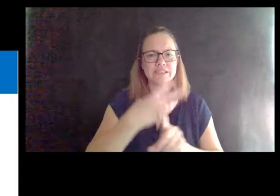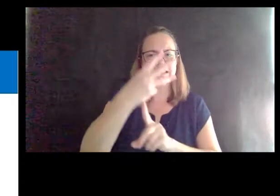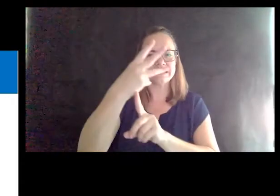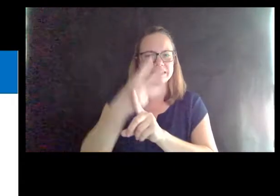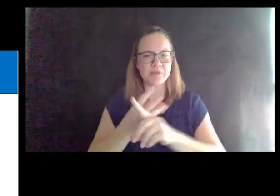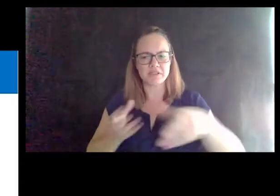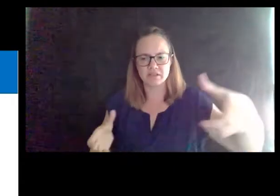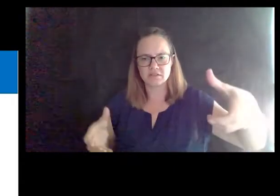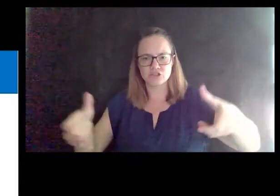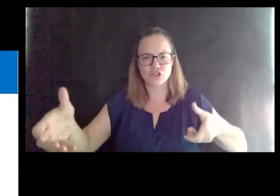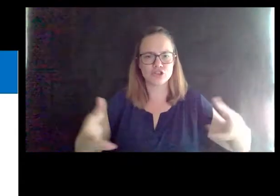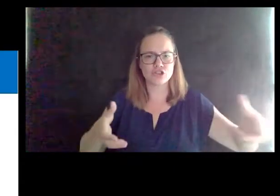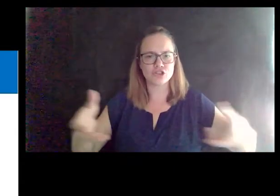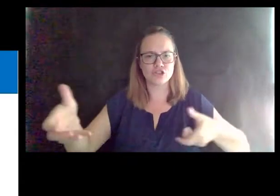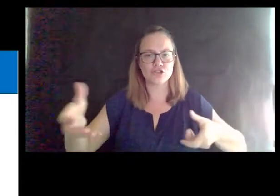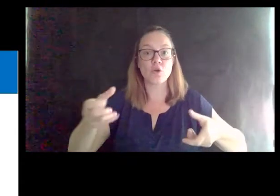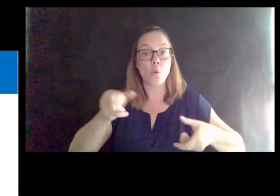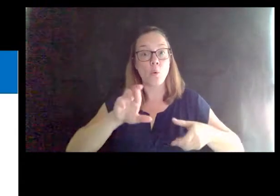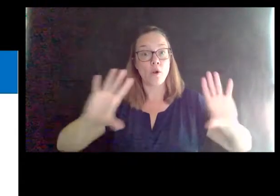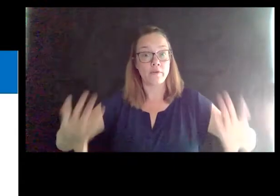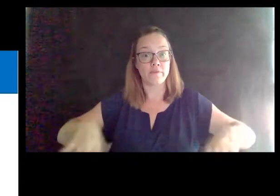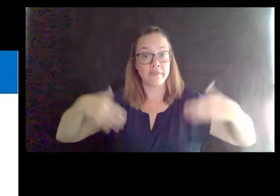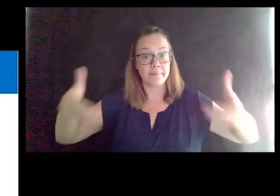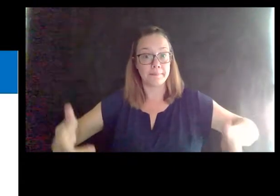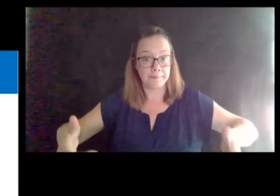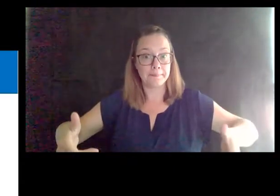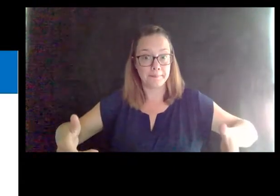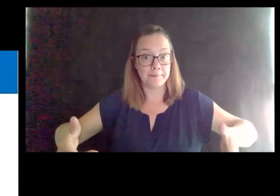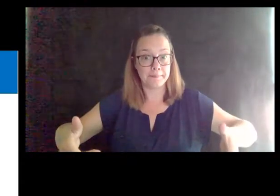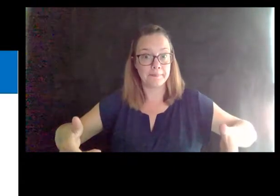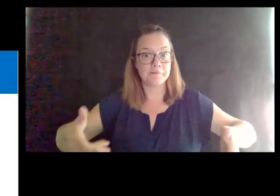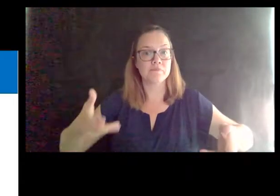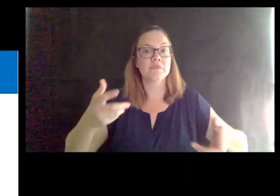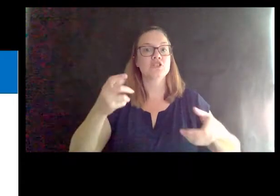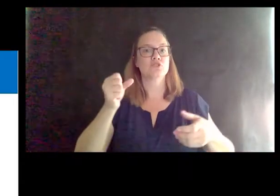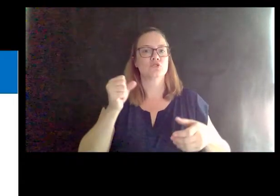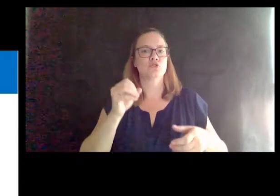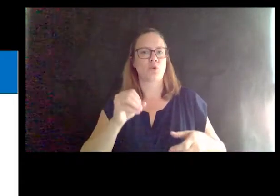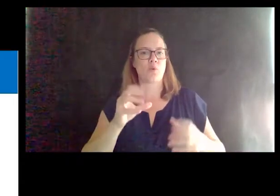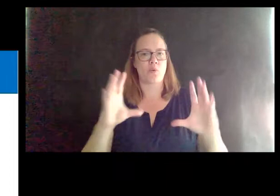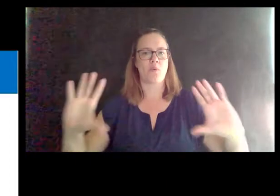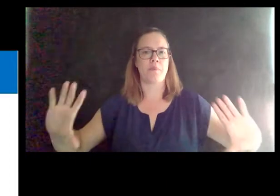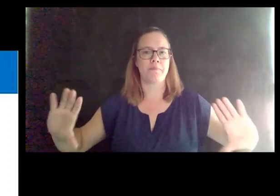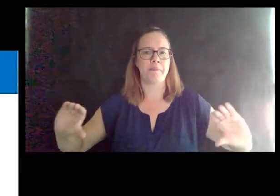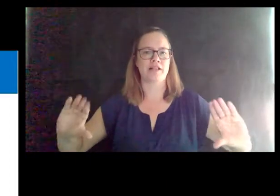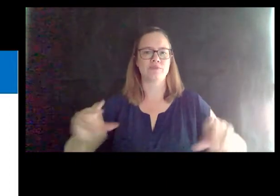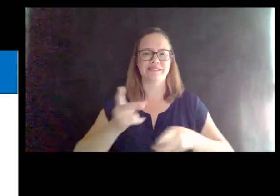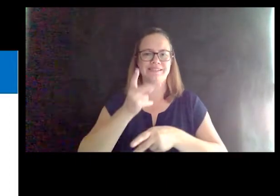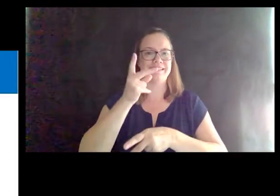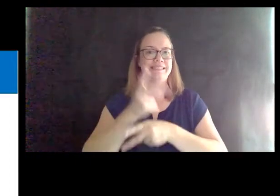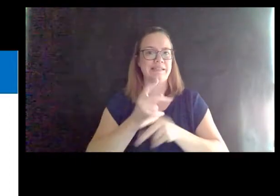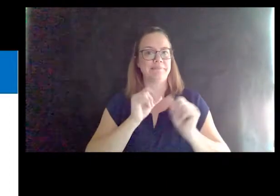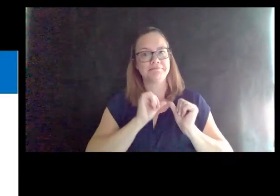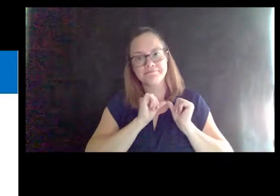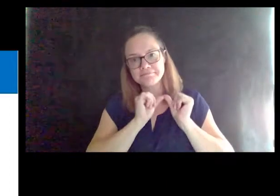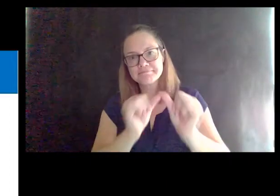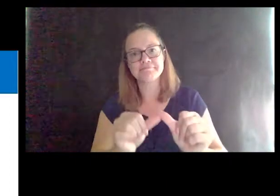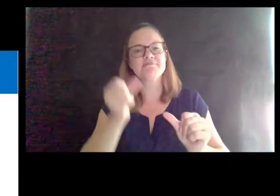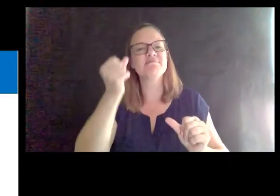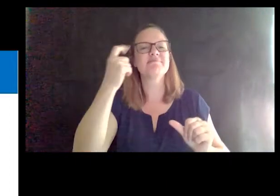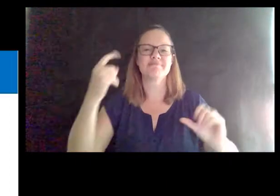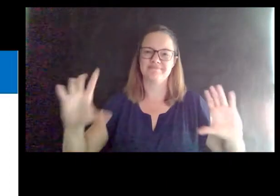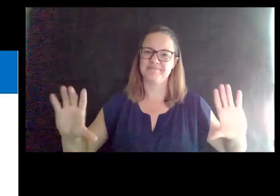six months to extend the quality and the life of your mattress. Mattresses can be